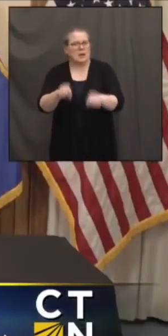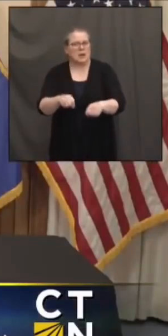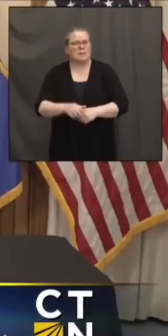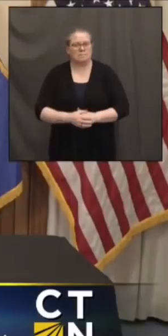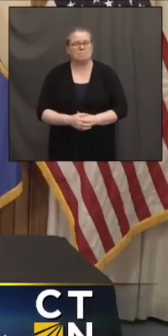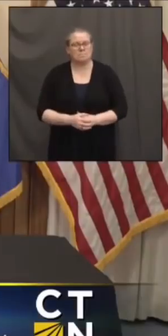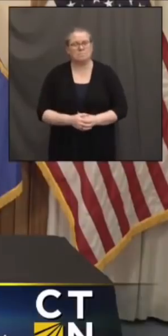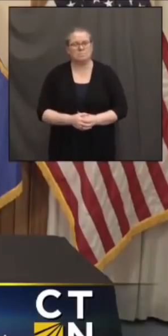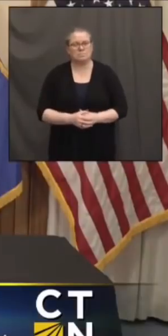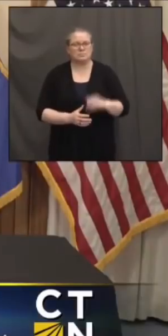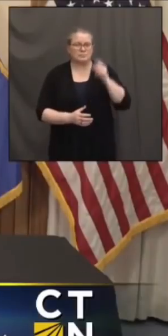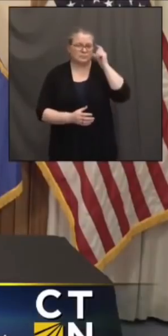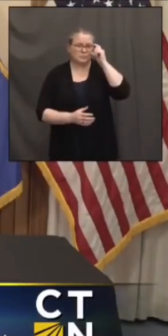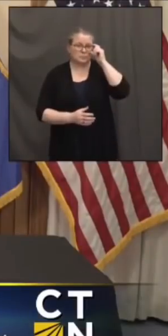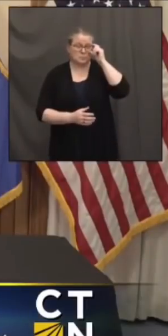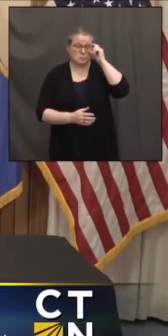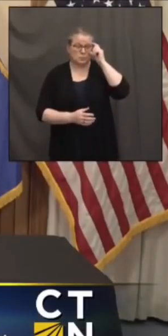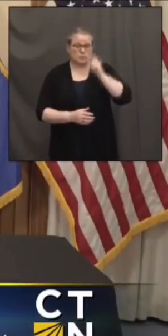Thank you.